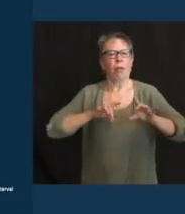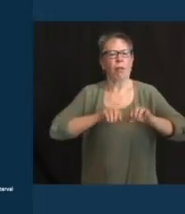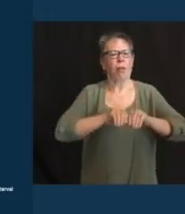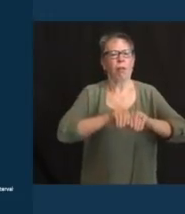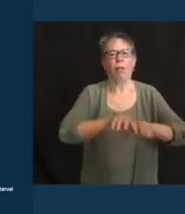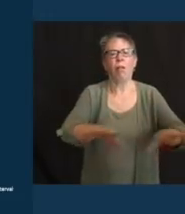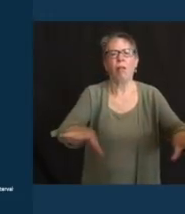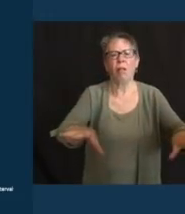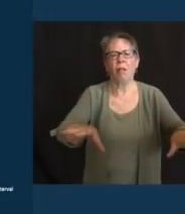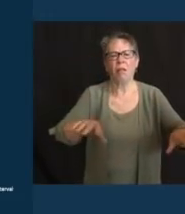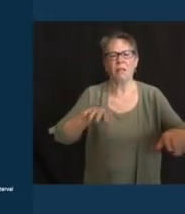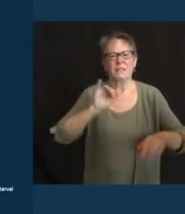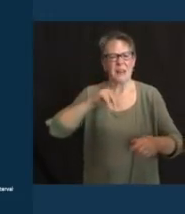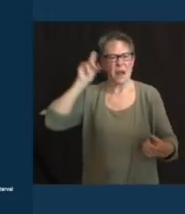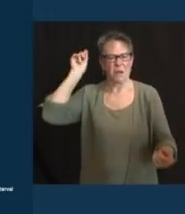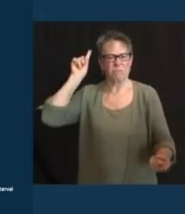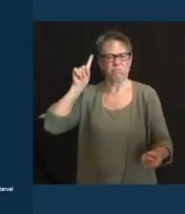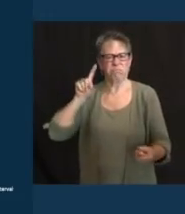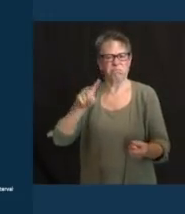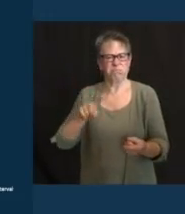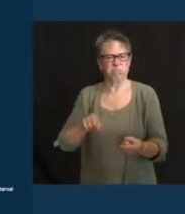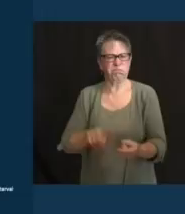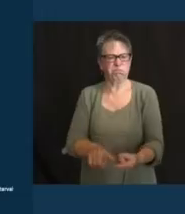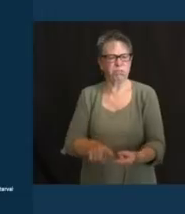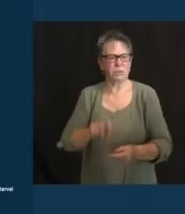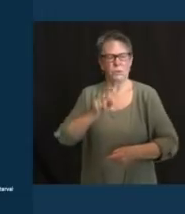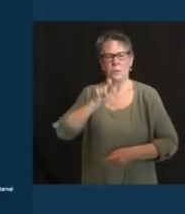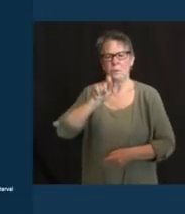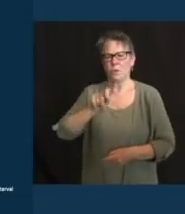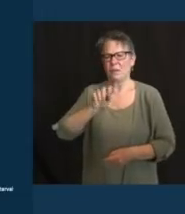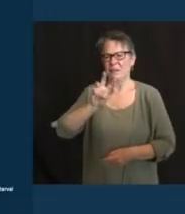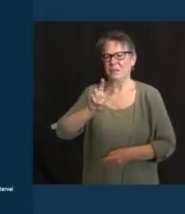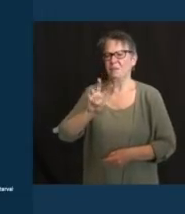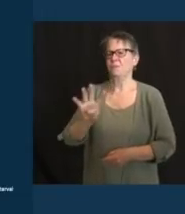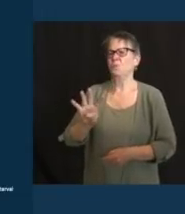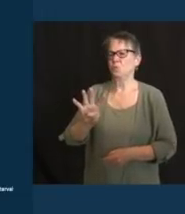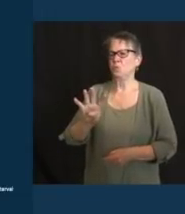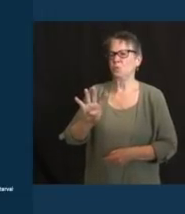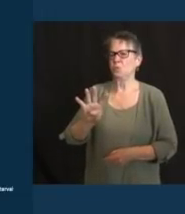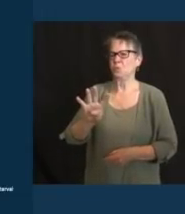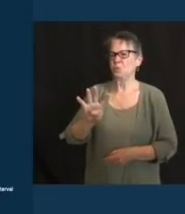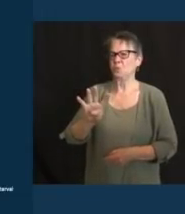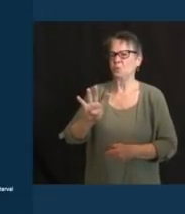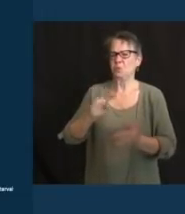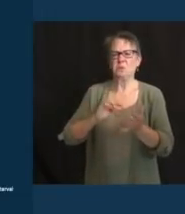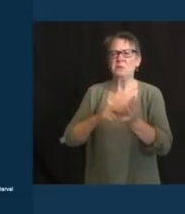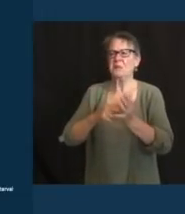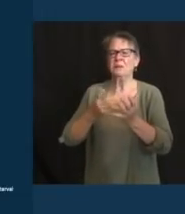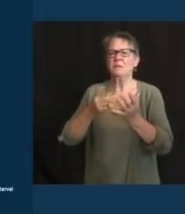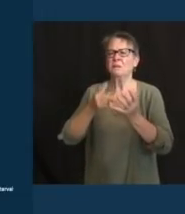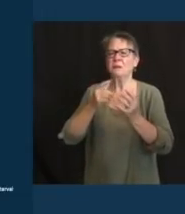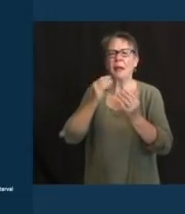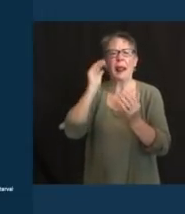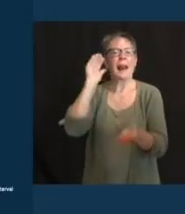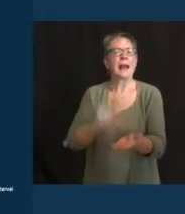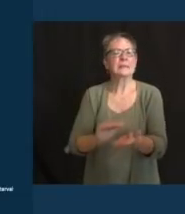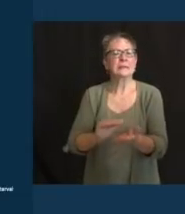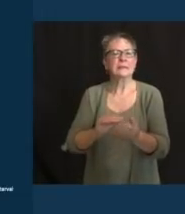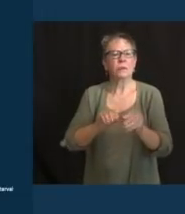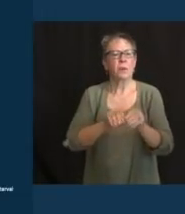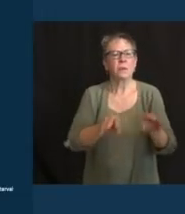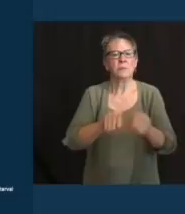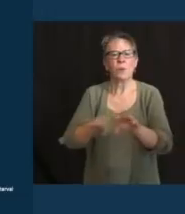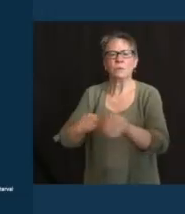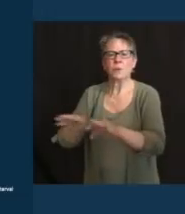at 0.64, and we have one of the lowest rates of transmission right now in the United States of America.